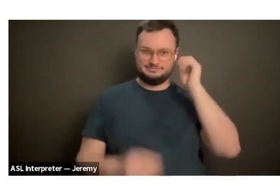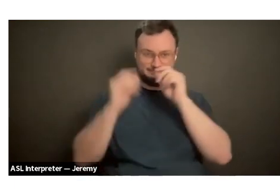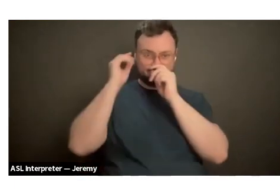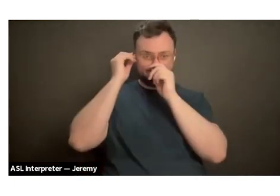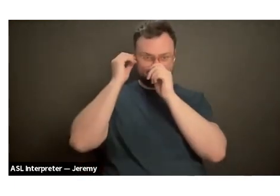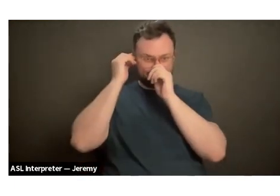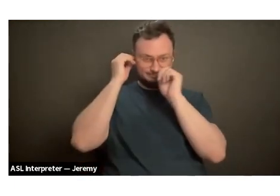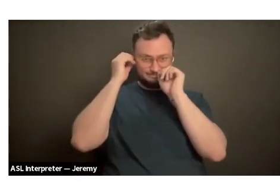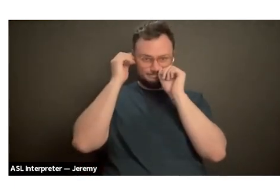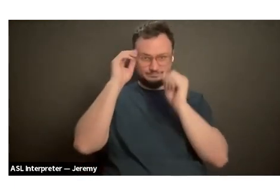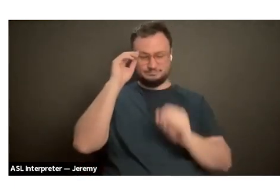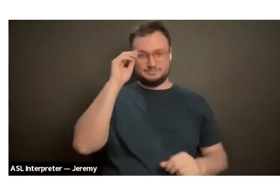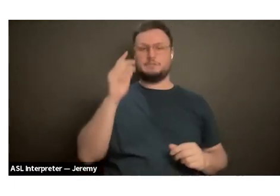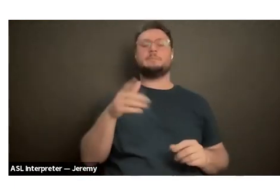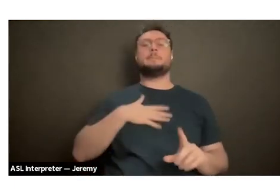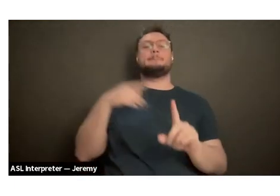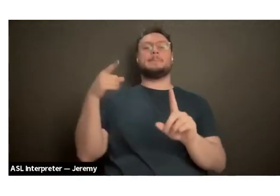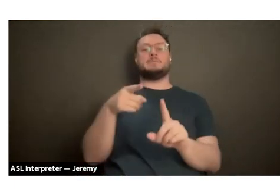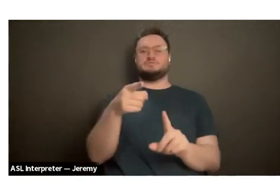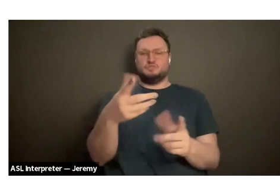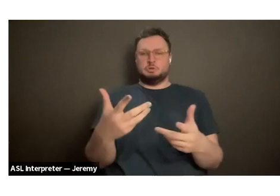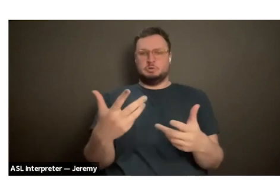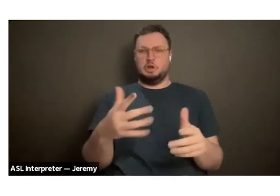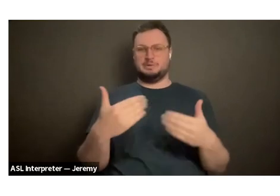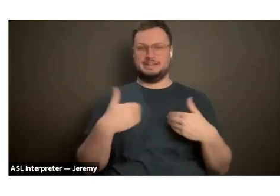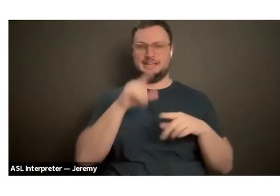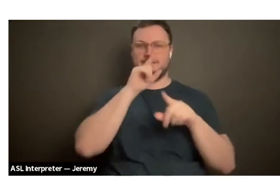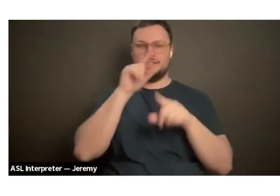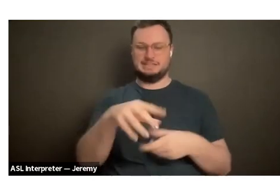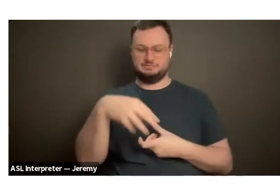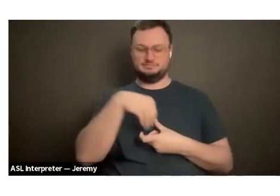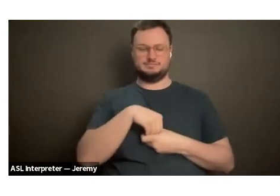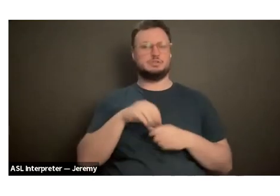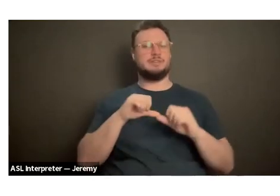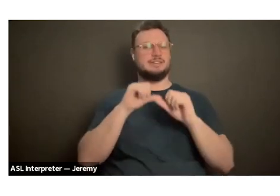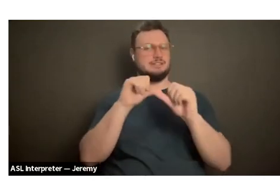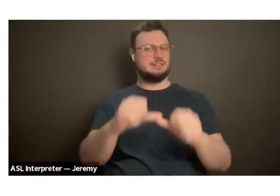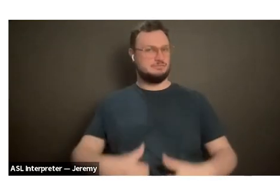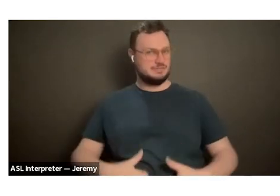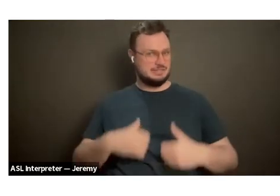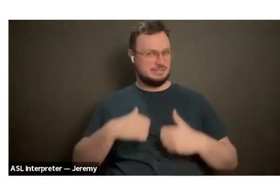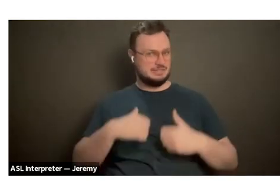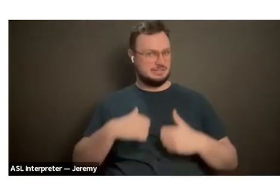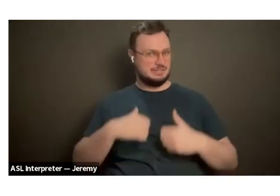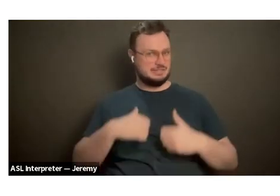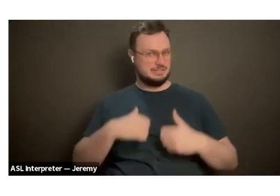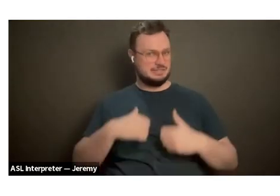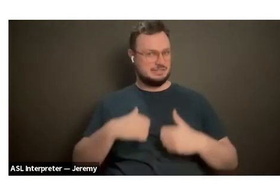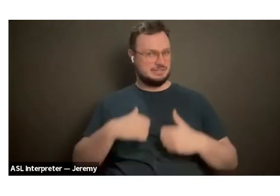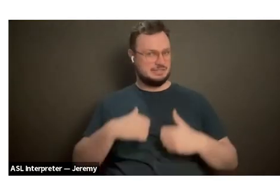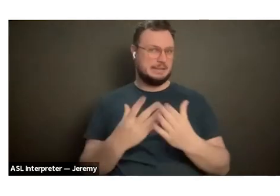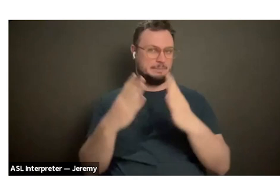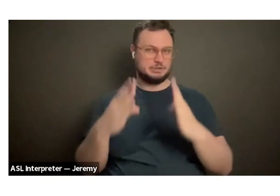you have the answers within inside you and keep living in your divinity as a whole and complete person, because just